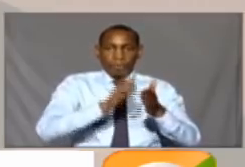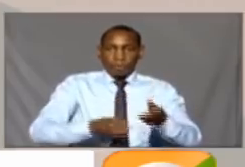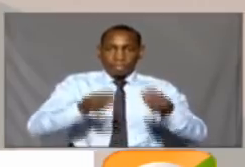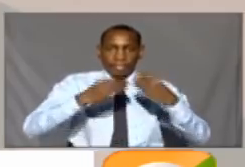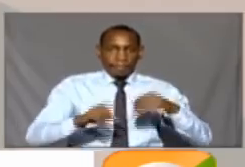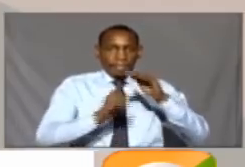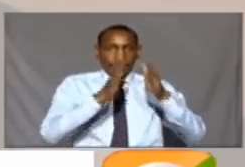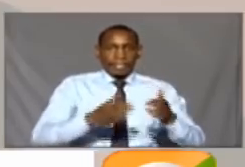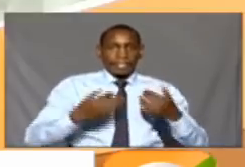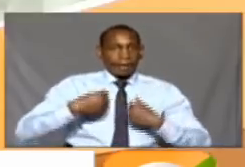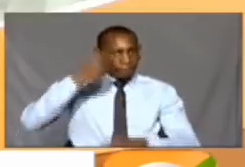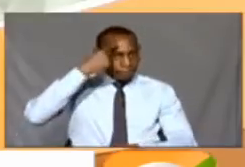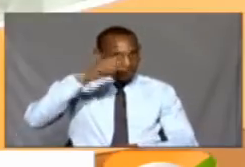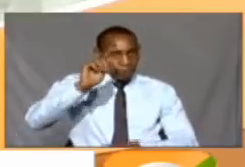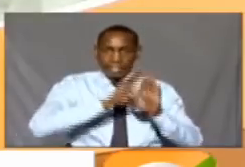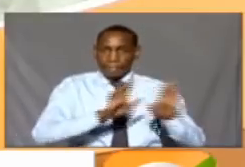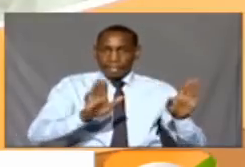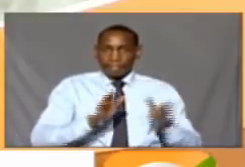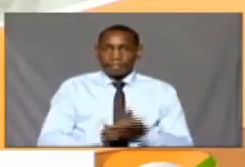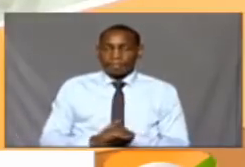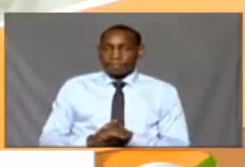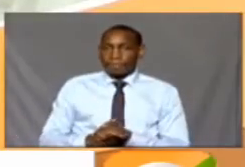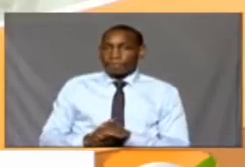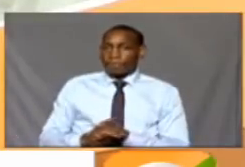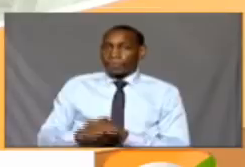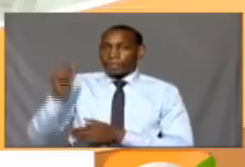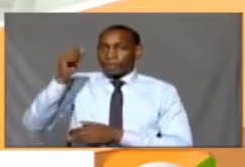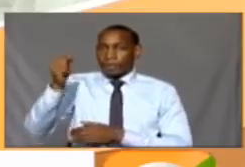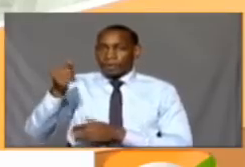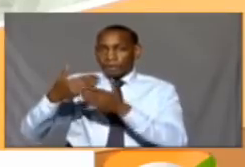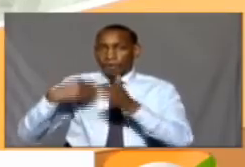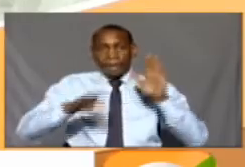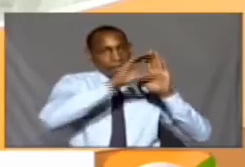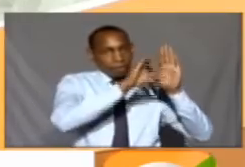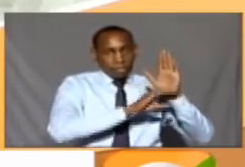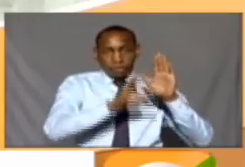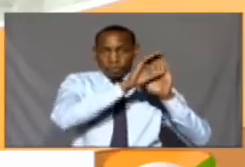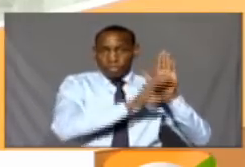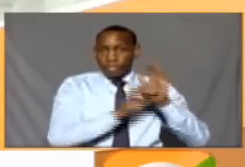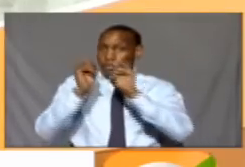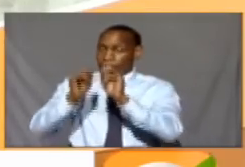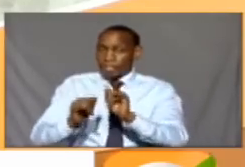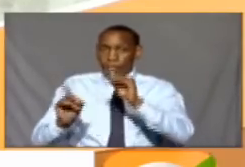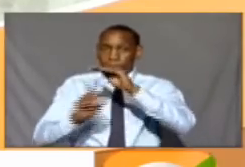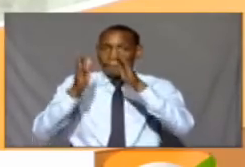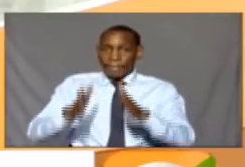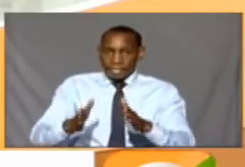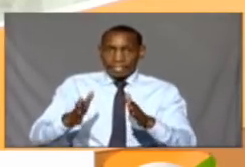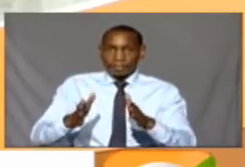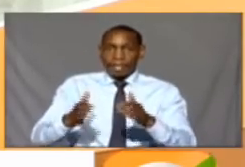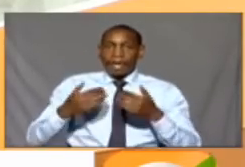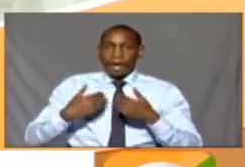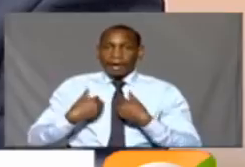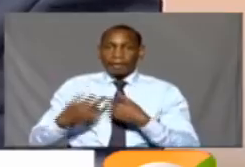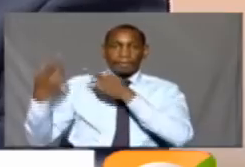with policies. In the old constitution. In the old constitution. In the current constitution, ministers have added